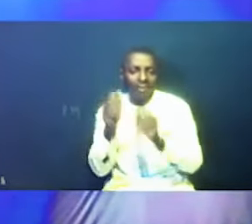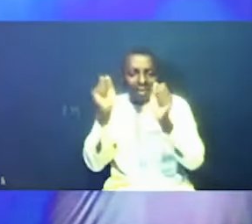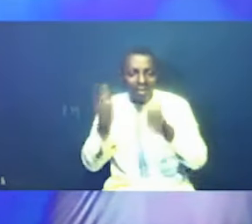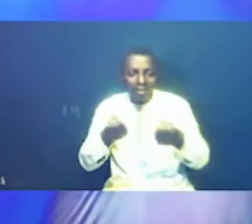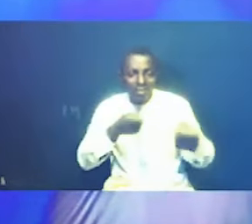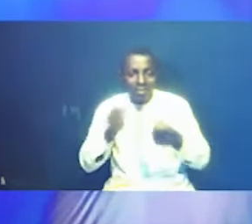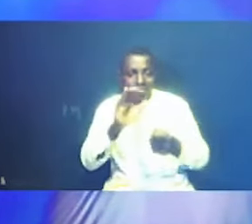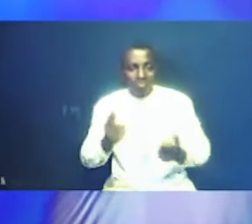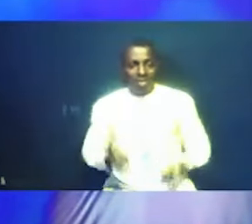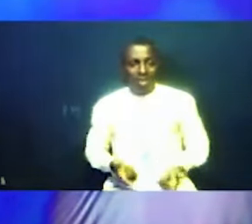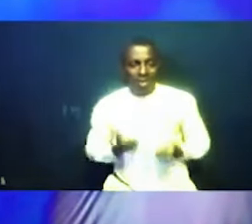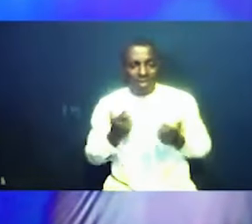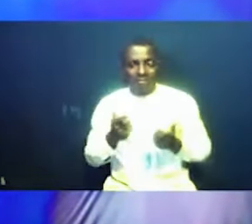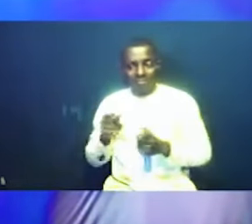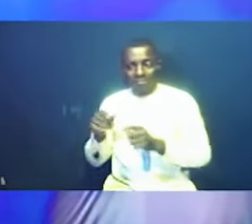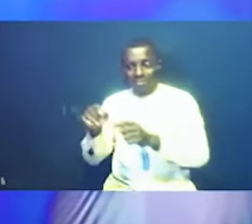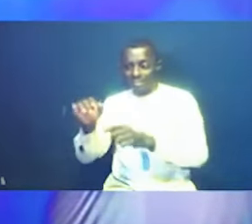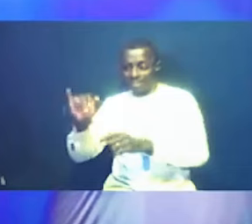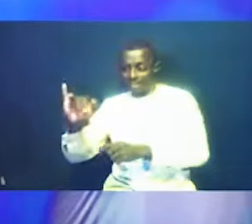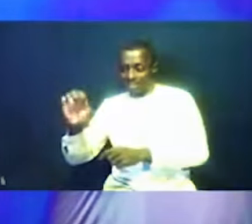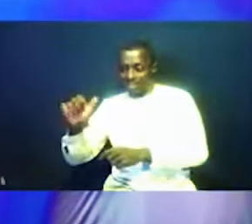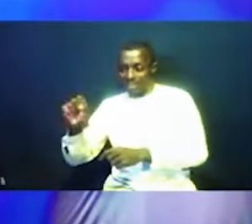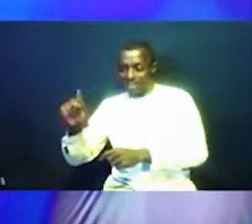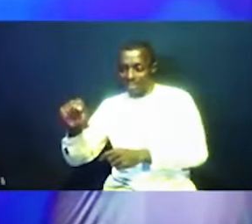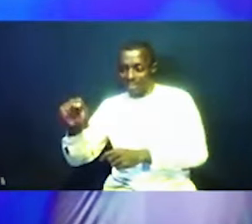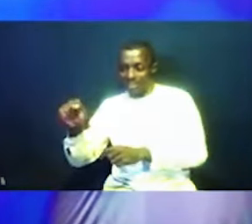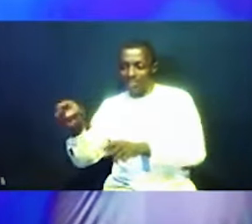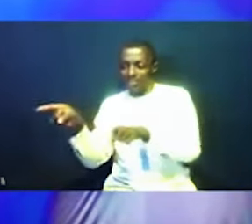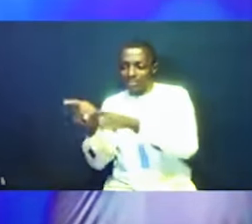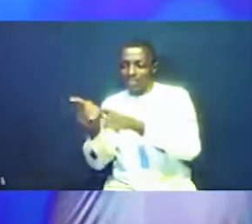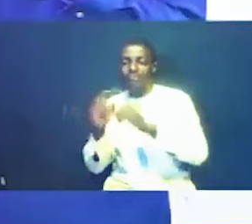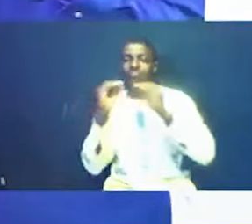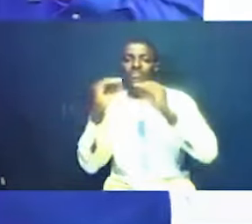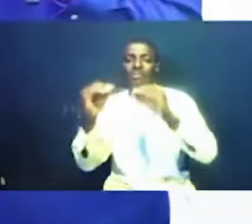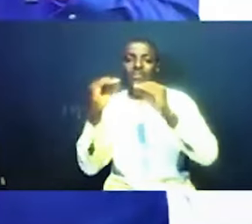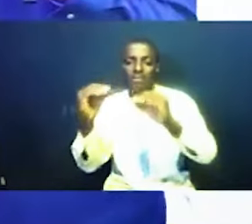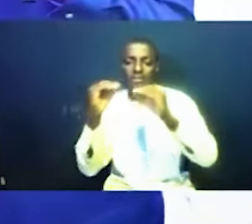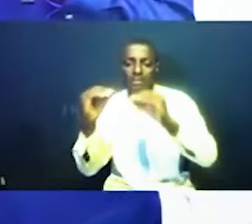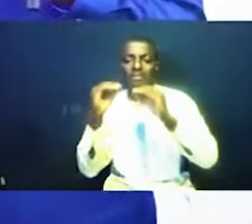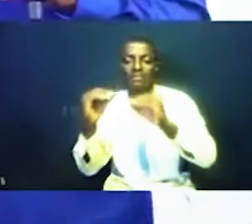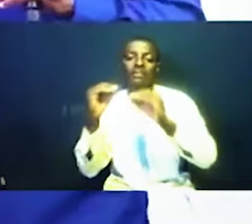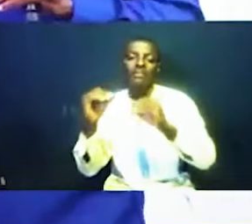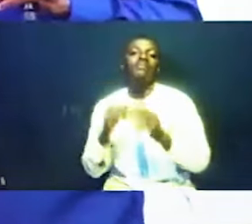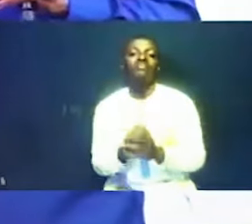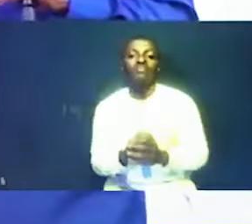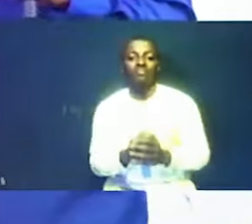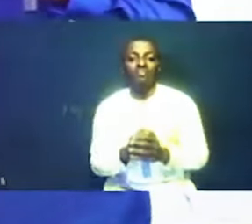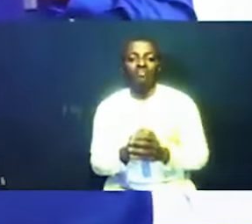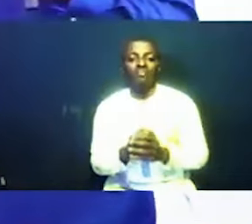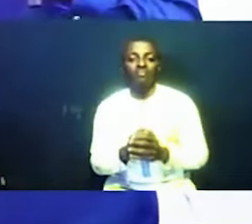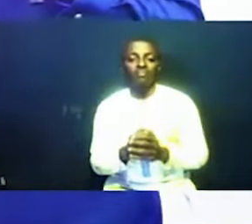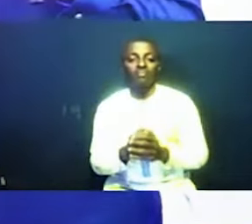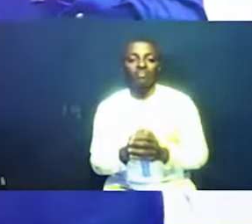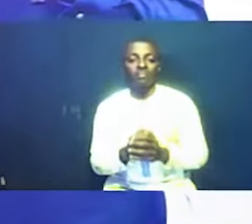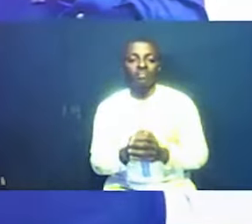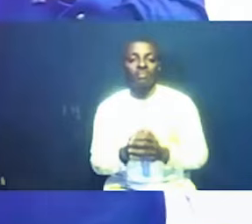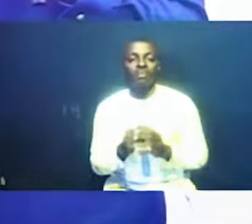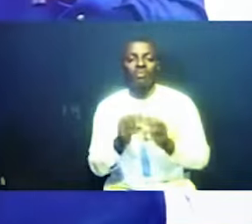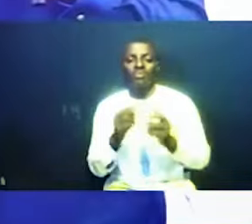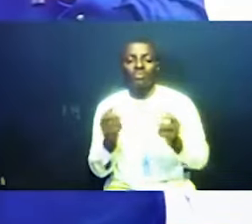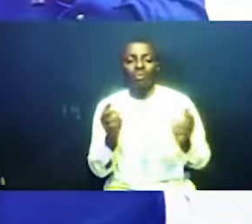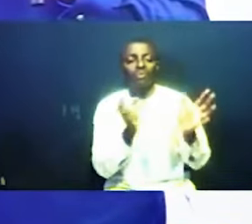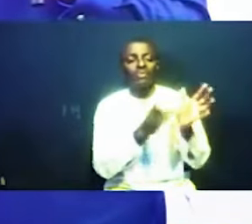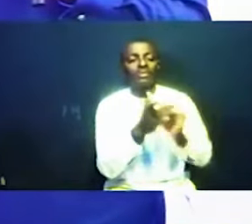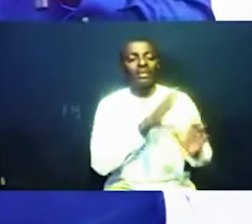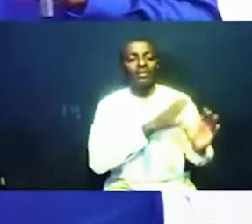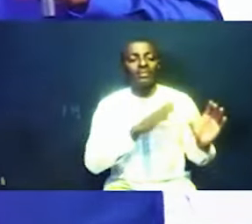like yeast. So it is some of these yeast of teaching of the Pharisees that he confronted